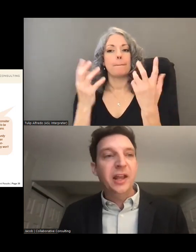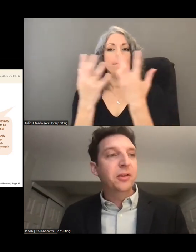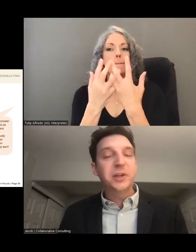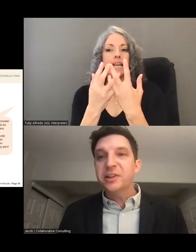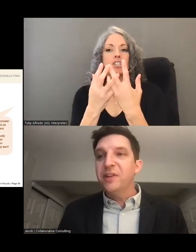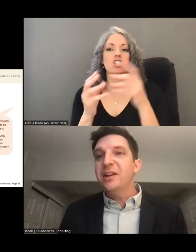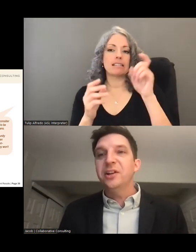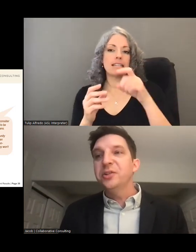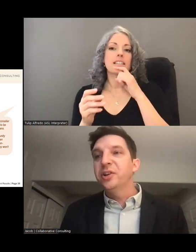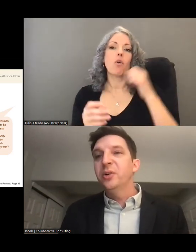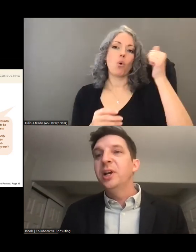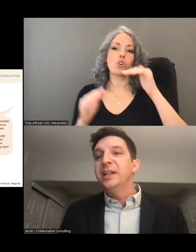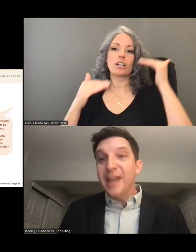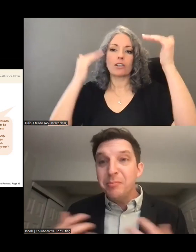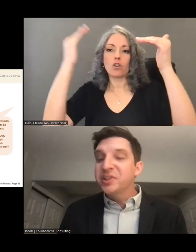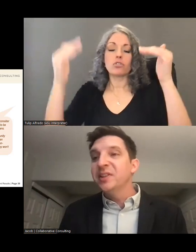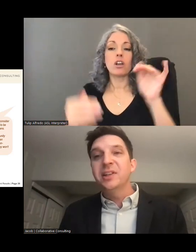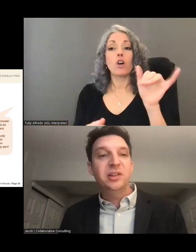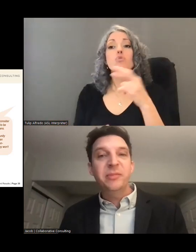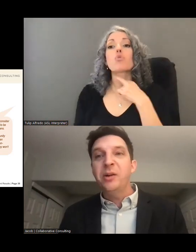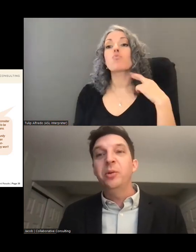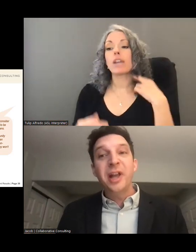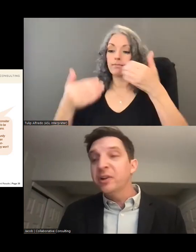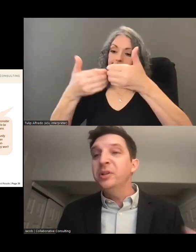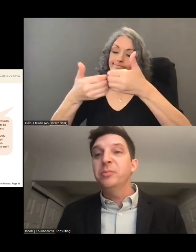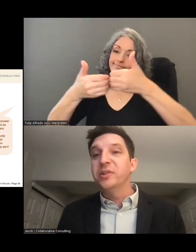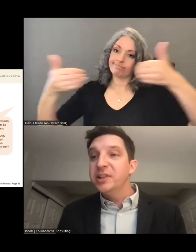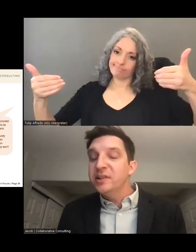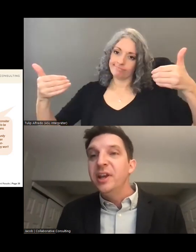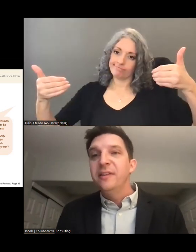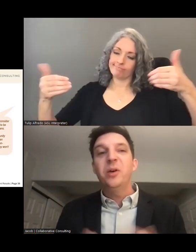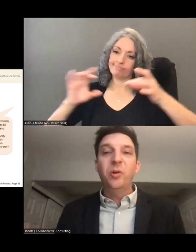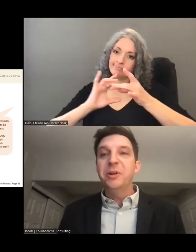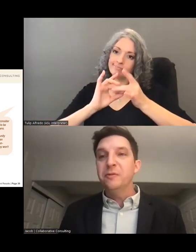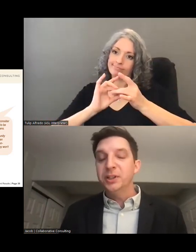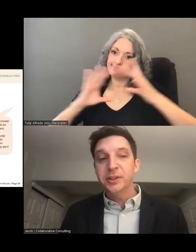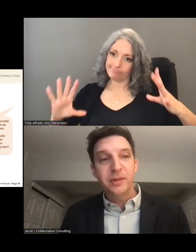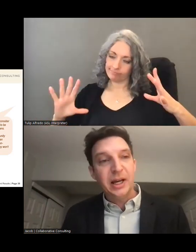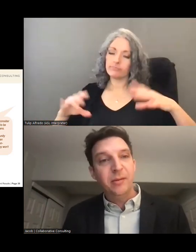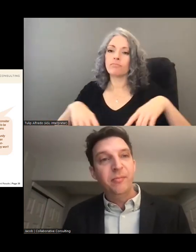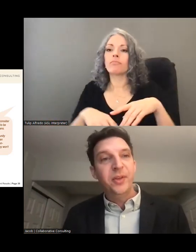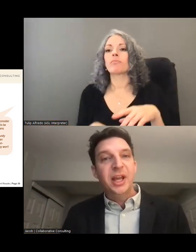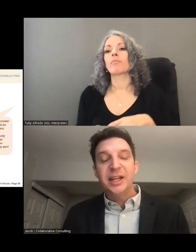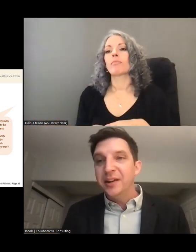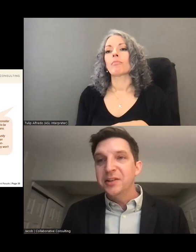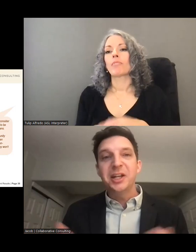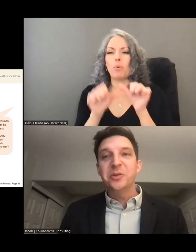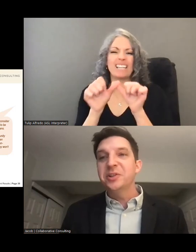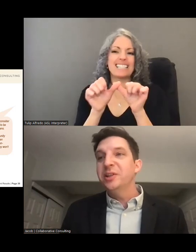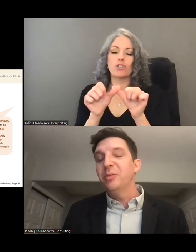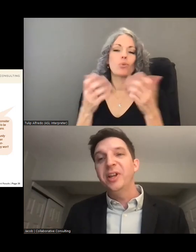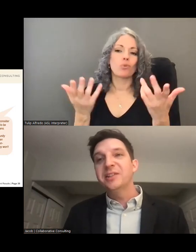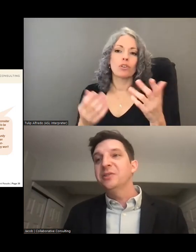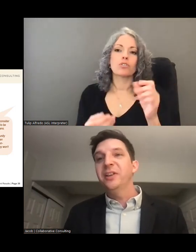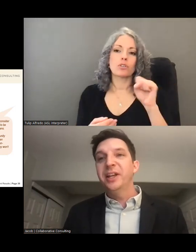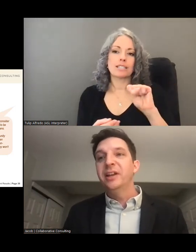adults. And the risk of that is also gaps in the system that will inevitably persist that won't be filled. Again, the stakeholders